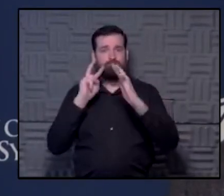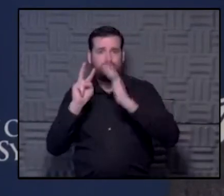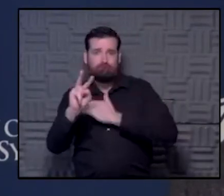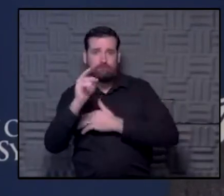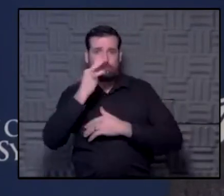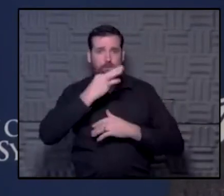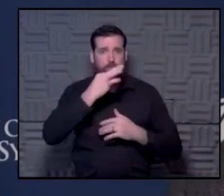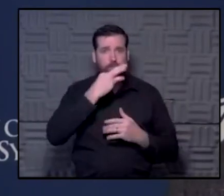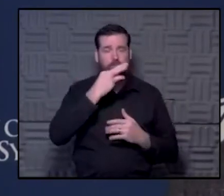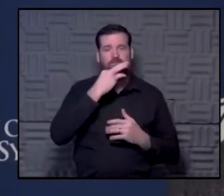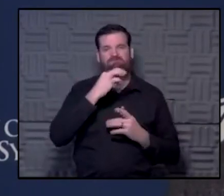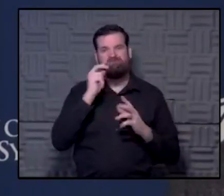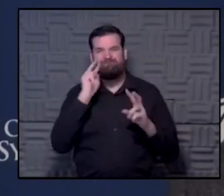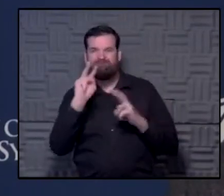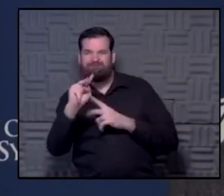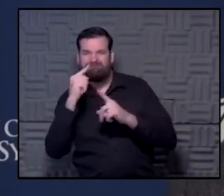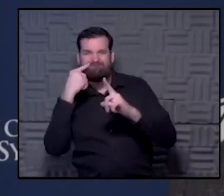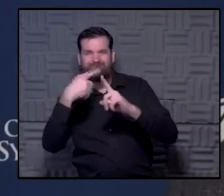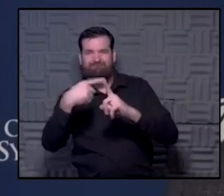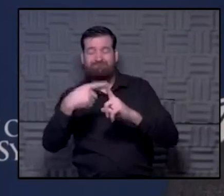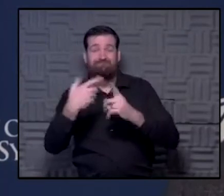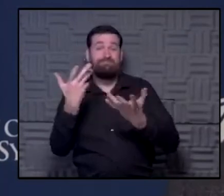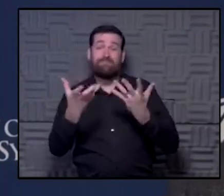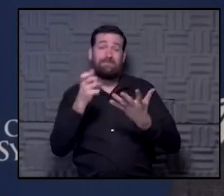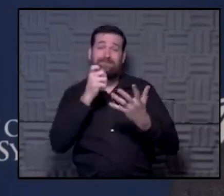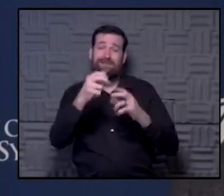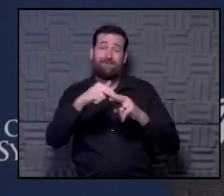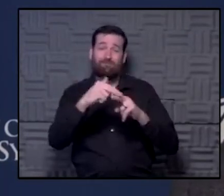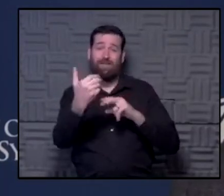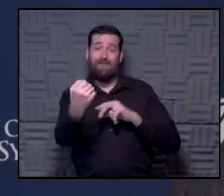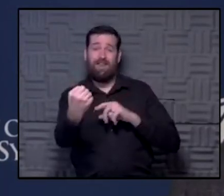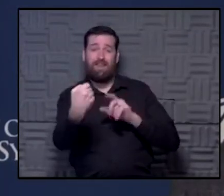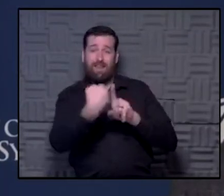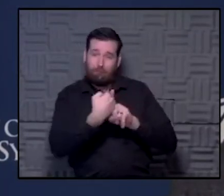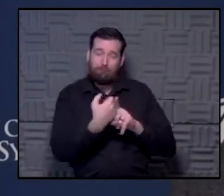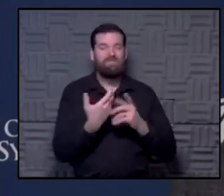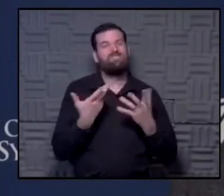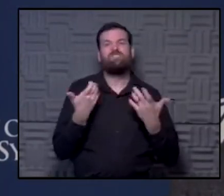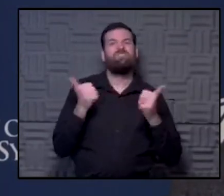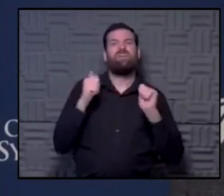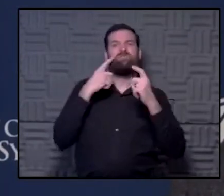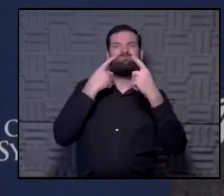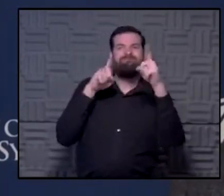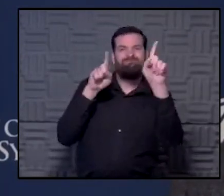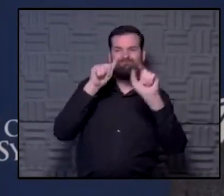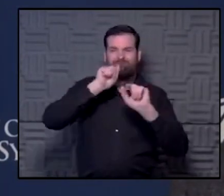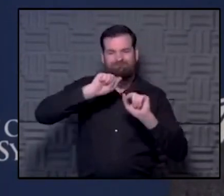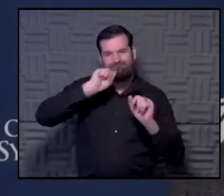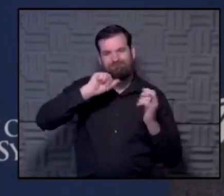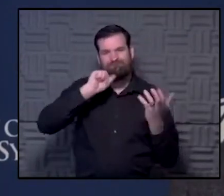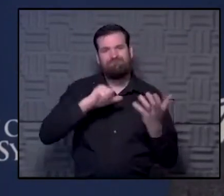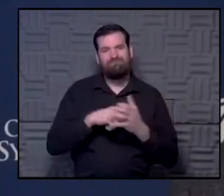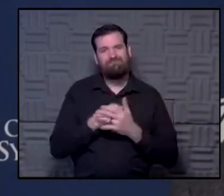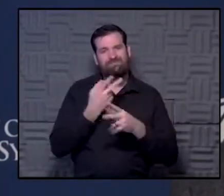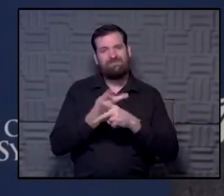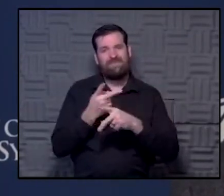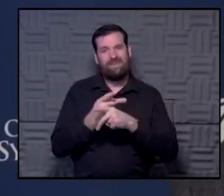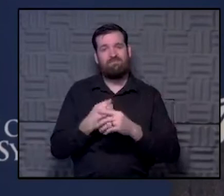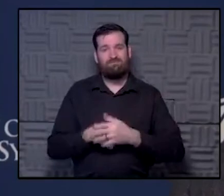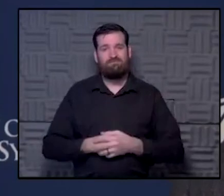that light off in the distance might not be a train. Let's just try to get to it. Let's take our way and take care and get